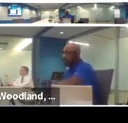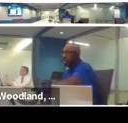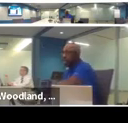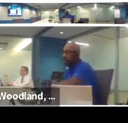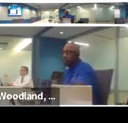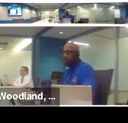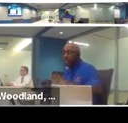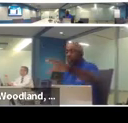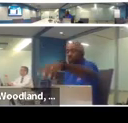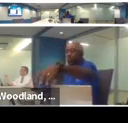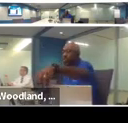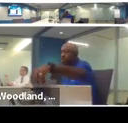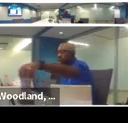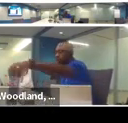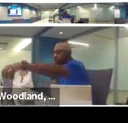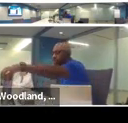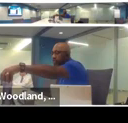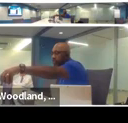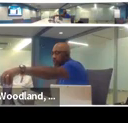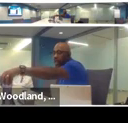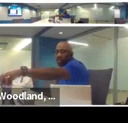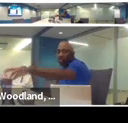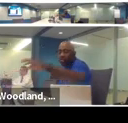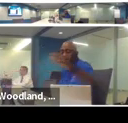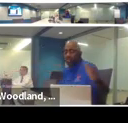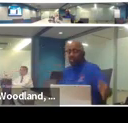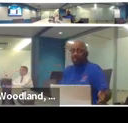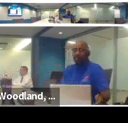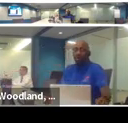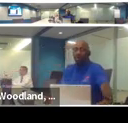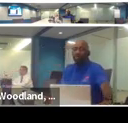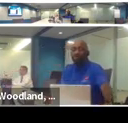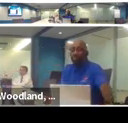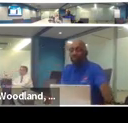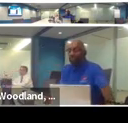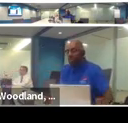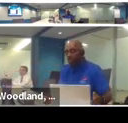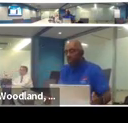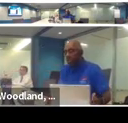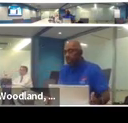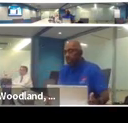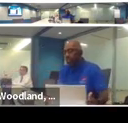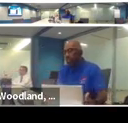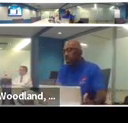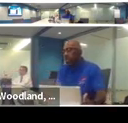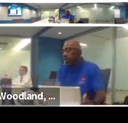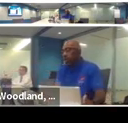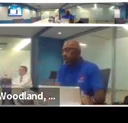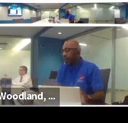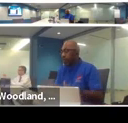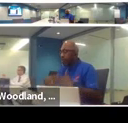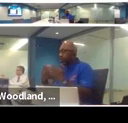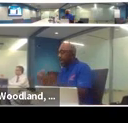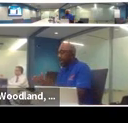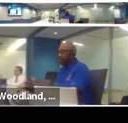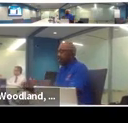clear that people who did not receive companion services prior to the public health emergency